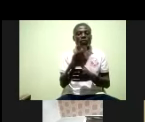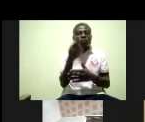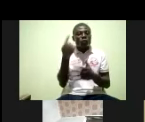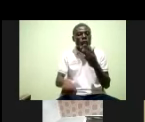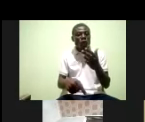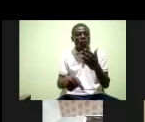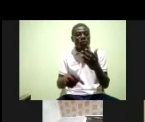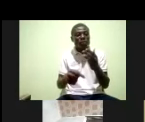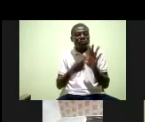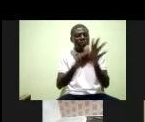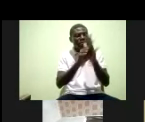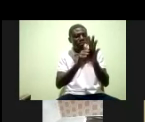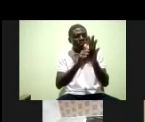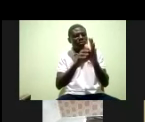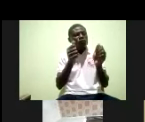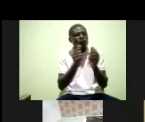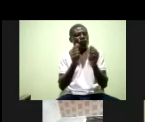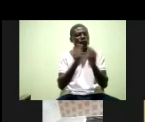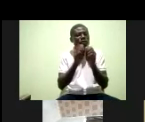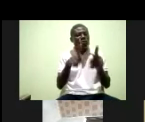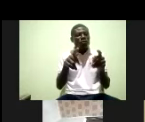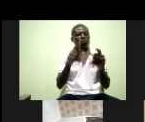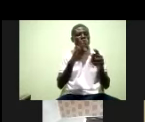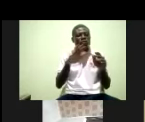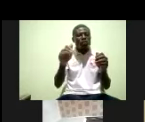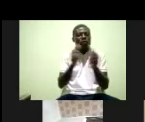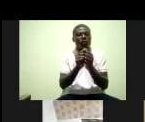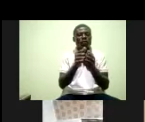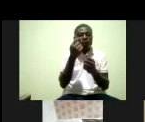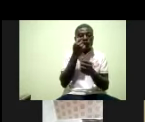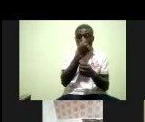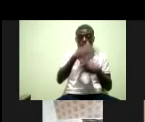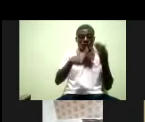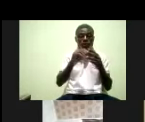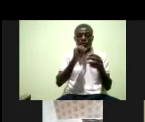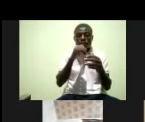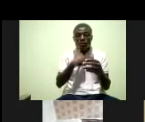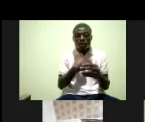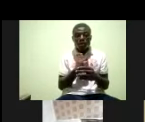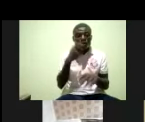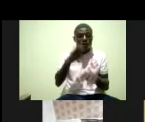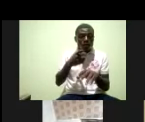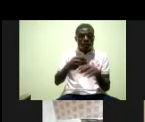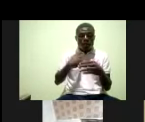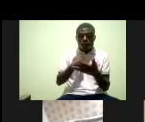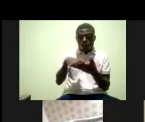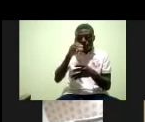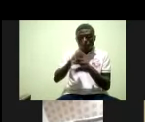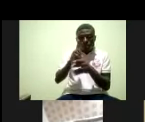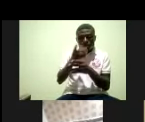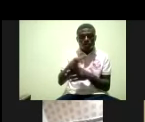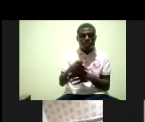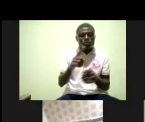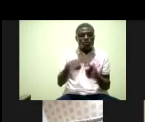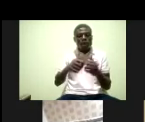and symptoms of children with visual processing issues? Again, there is an overlap with kids with learning disabilities in reading and writing